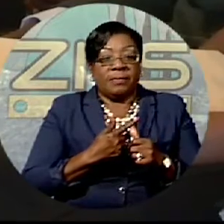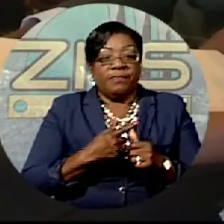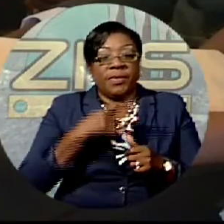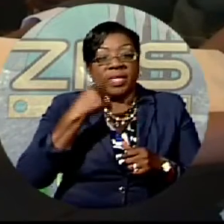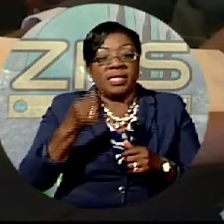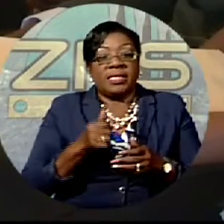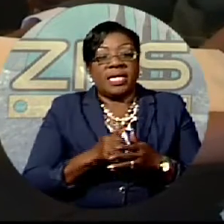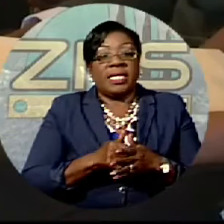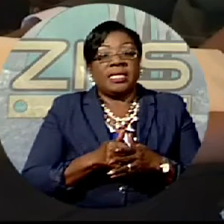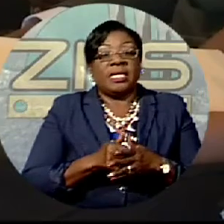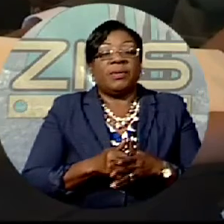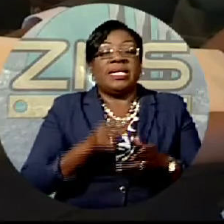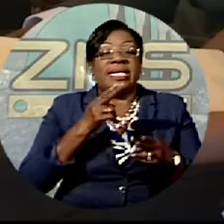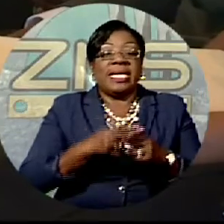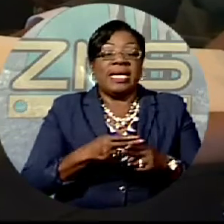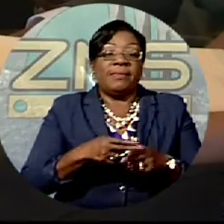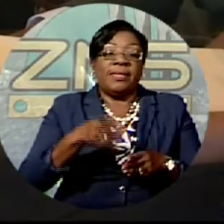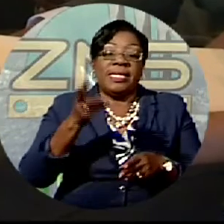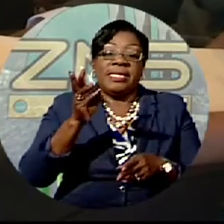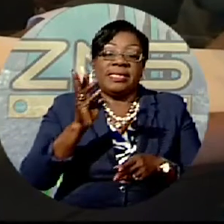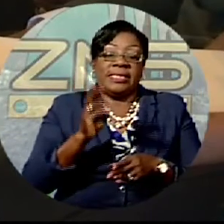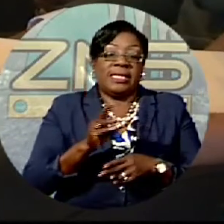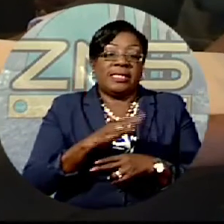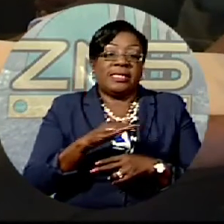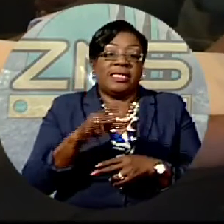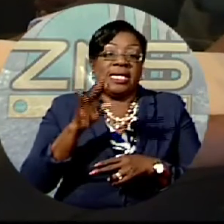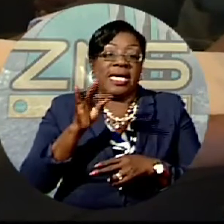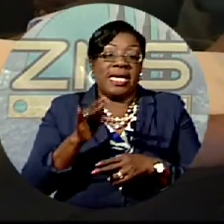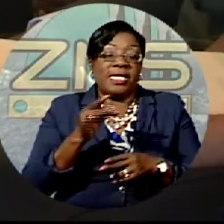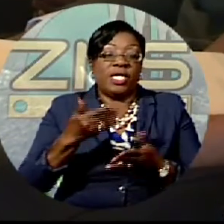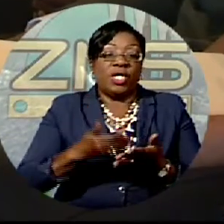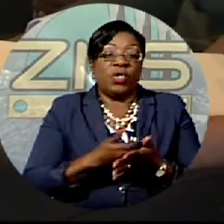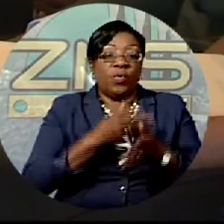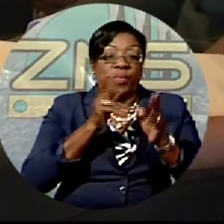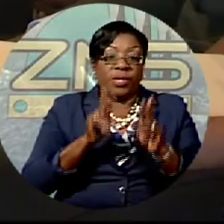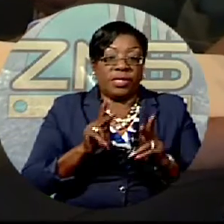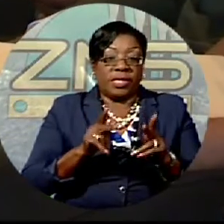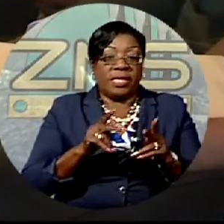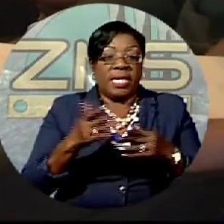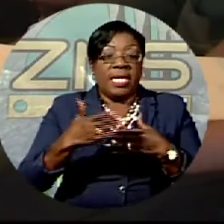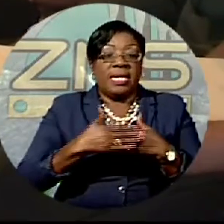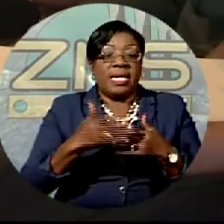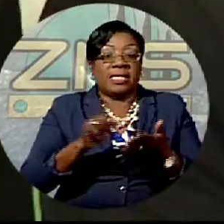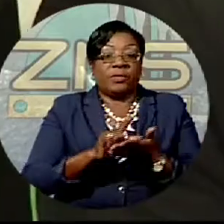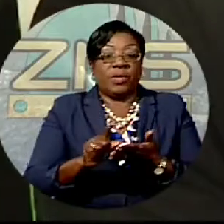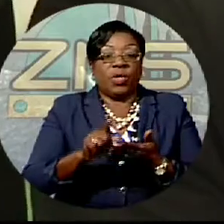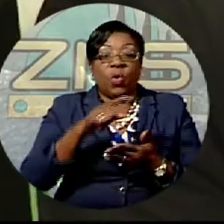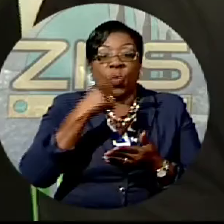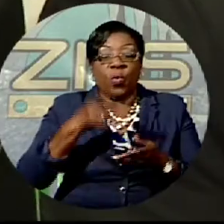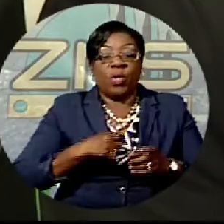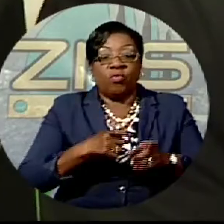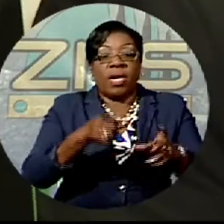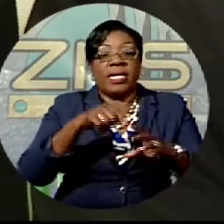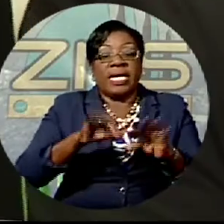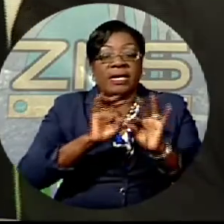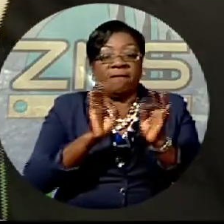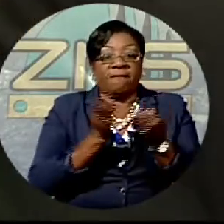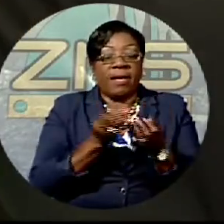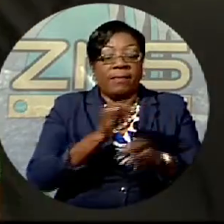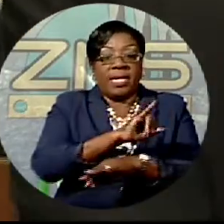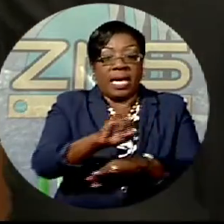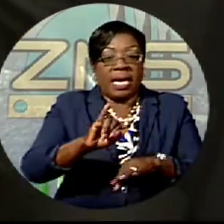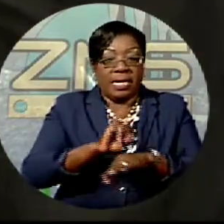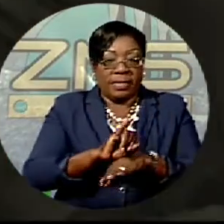unveil some 6 to 8 additional candidates, 50% of whom will be slated for the Family Islands. As for the relationship with the